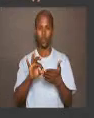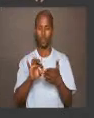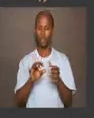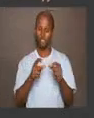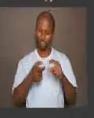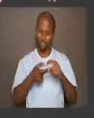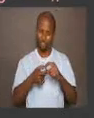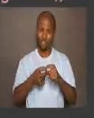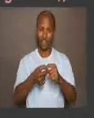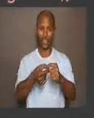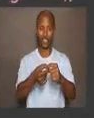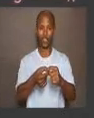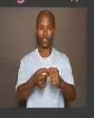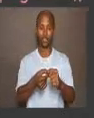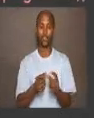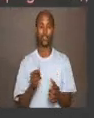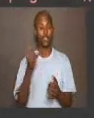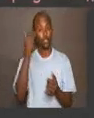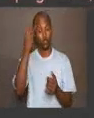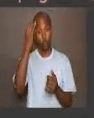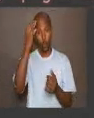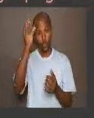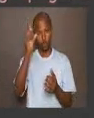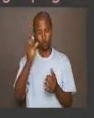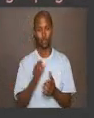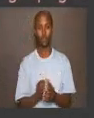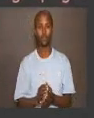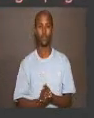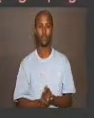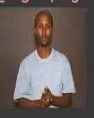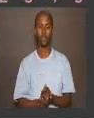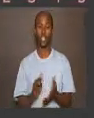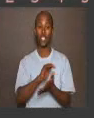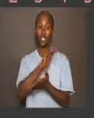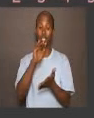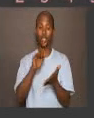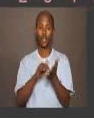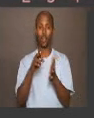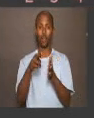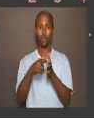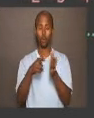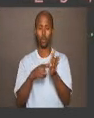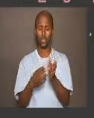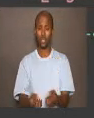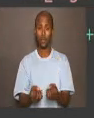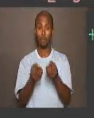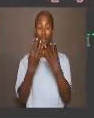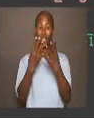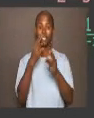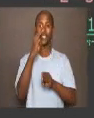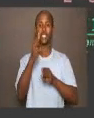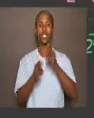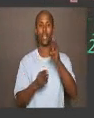finite. This concept plays a central role in many